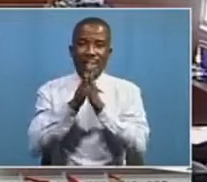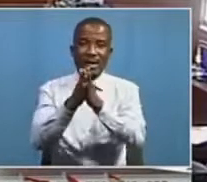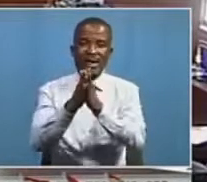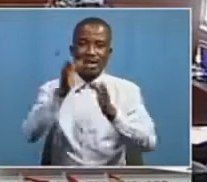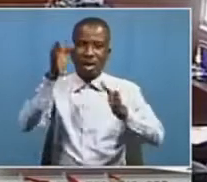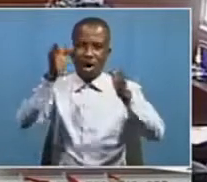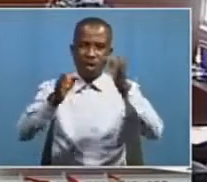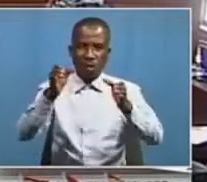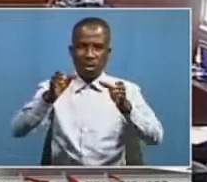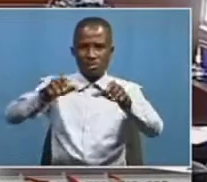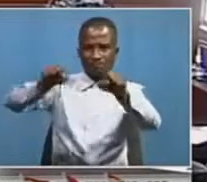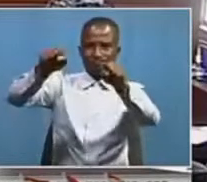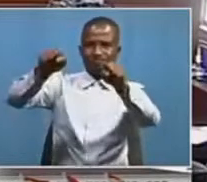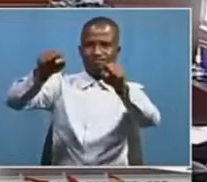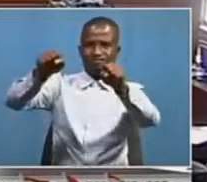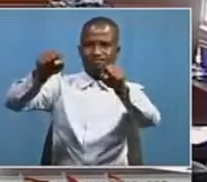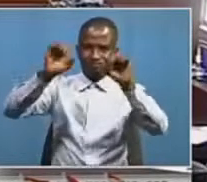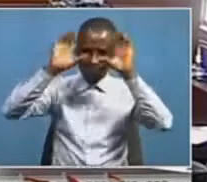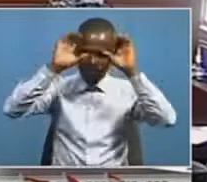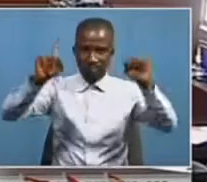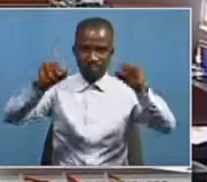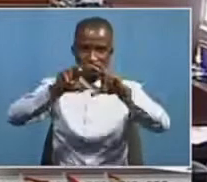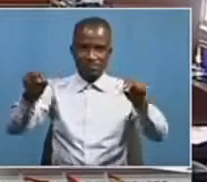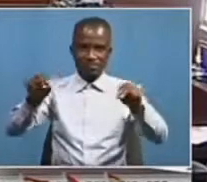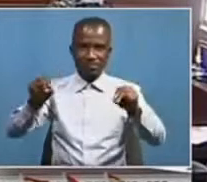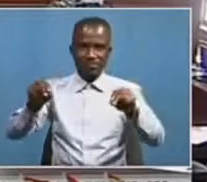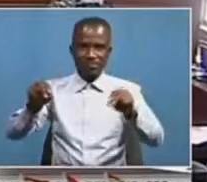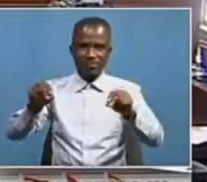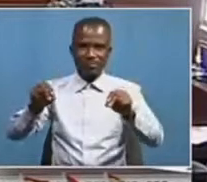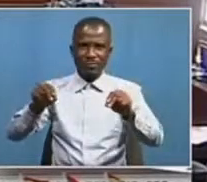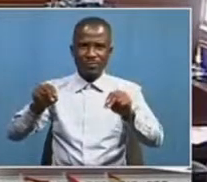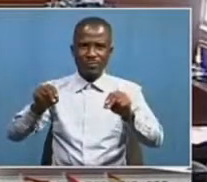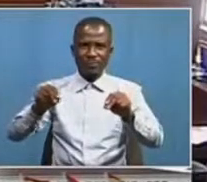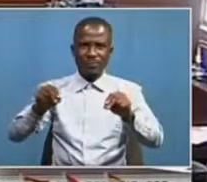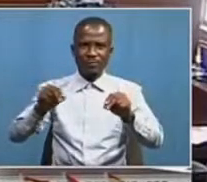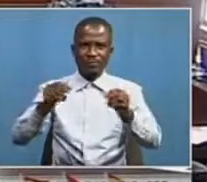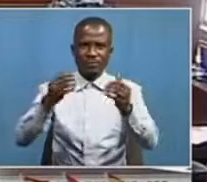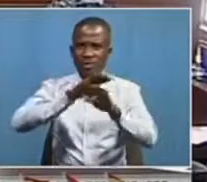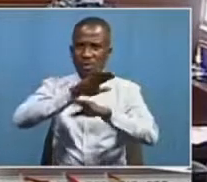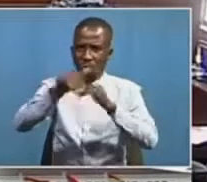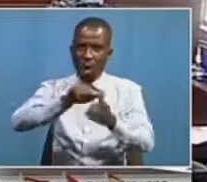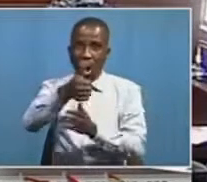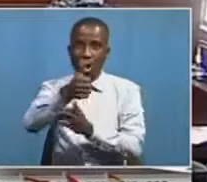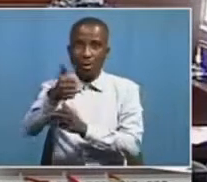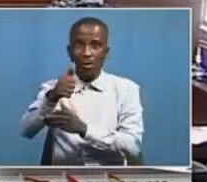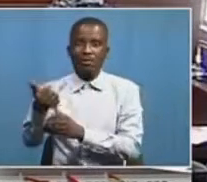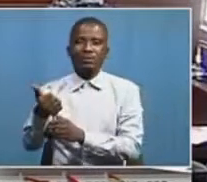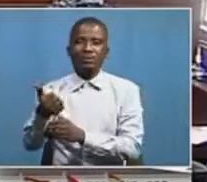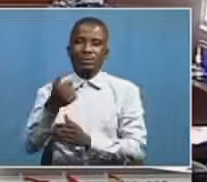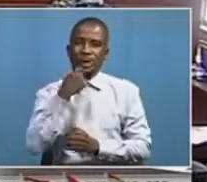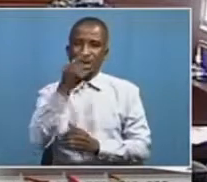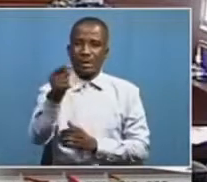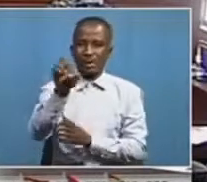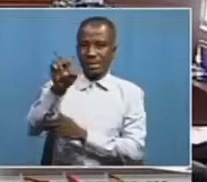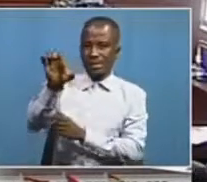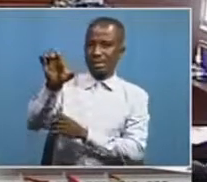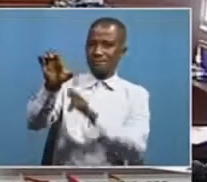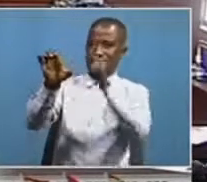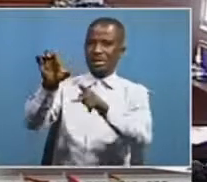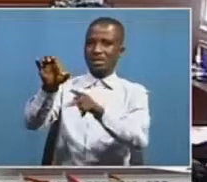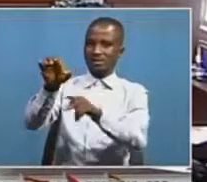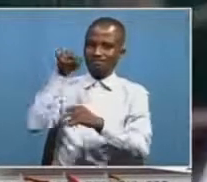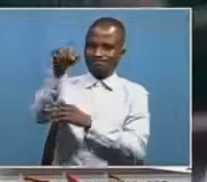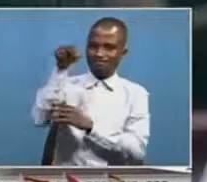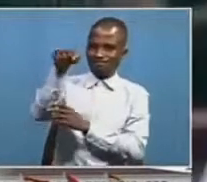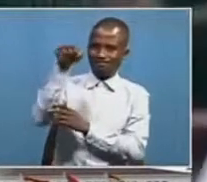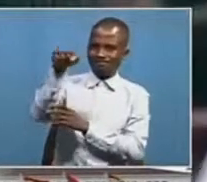the second respondent from holding himself out as the president-elect of Ghana, all the other reliefs were directed against the first respondent.